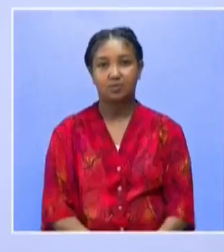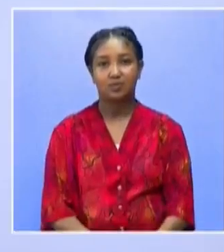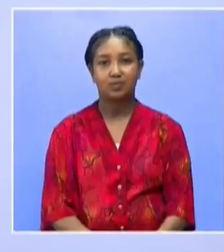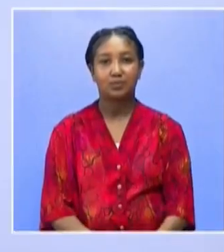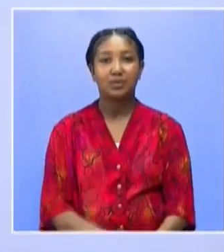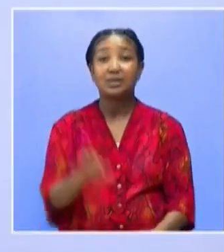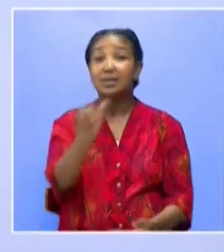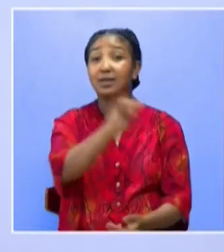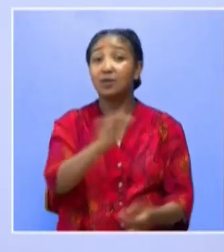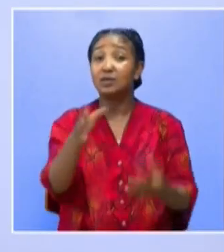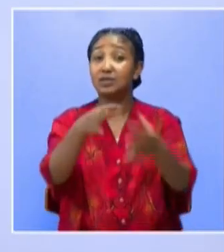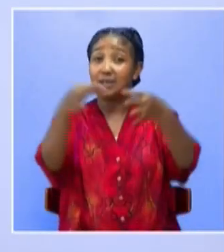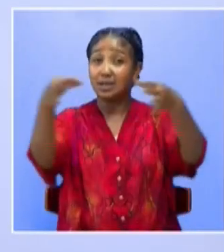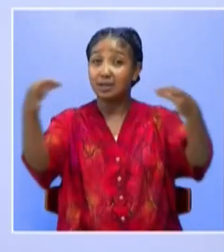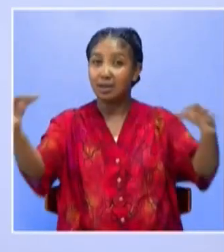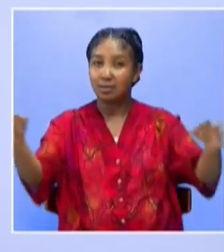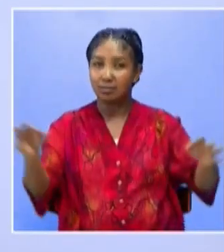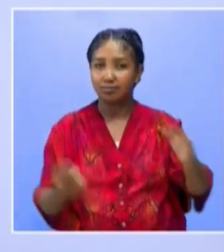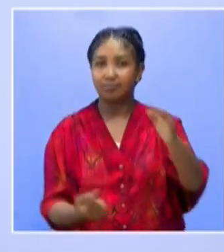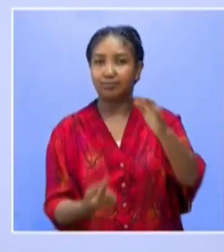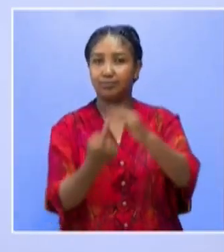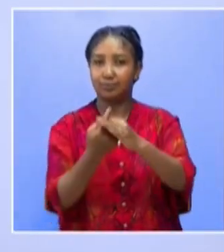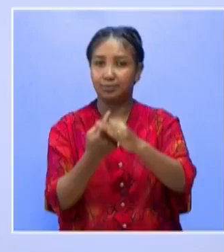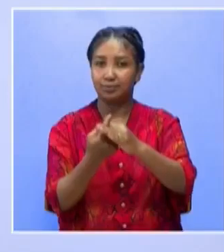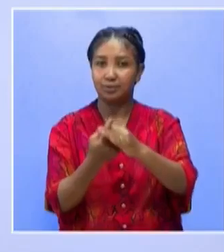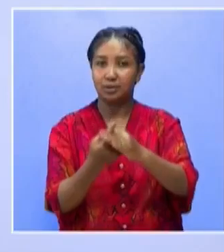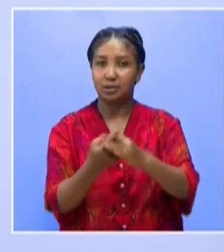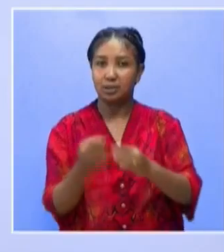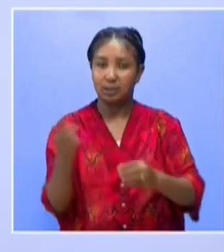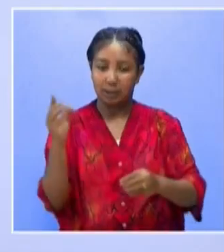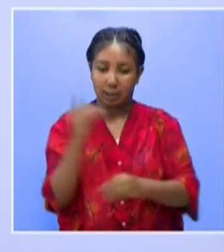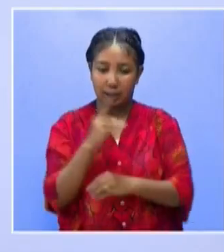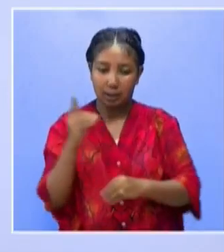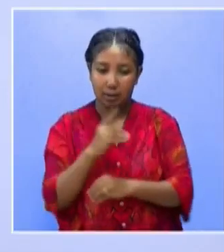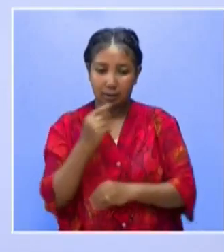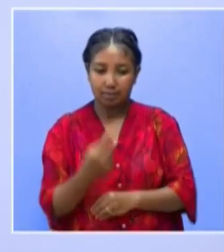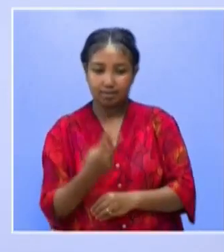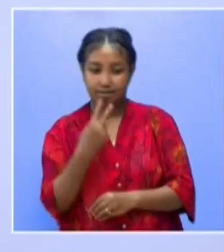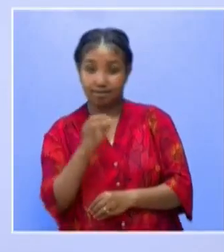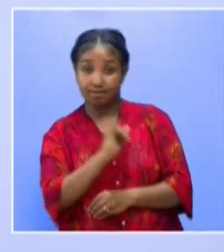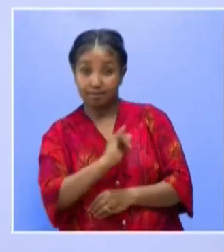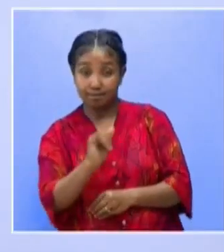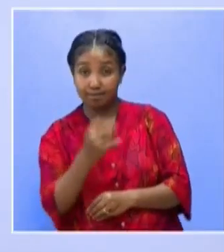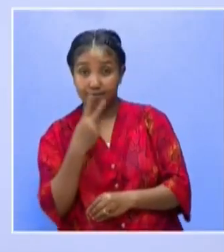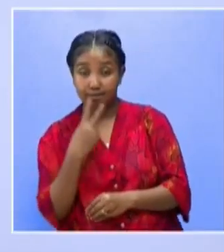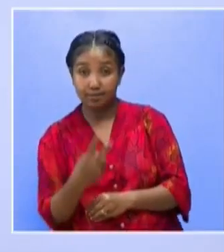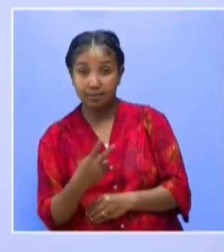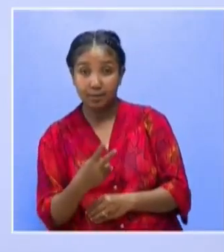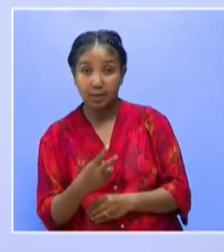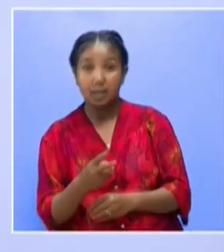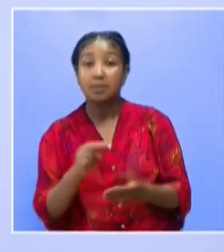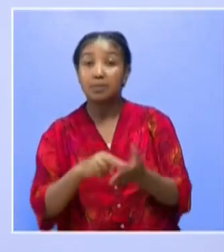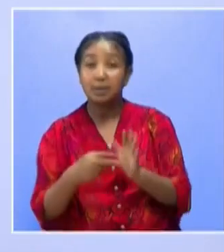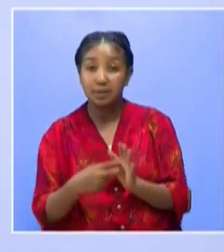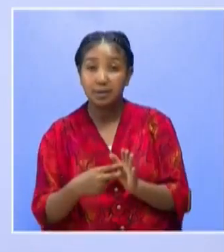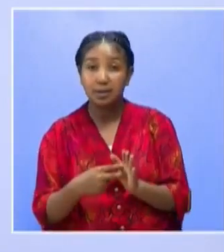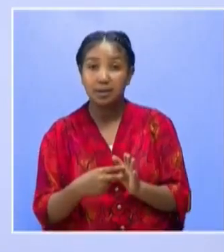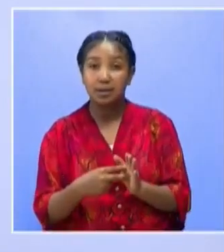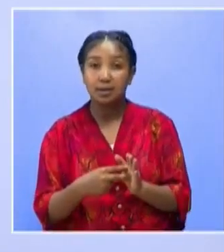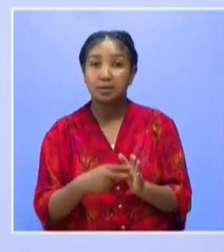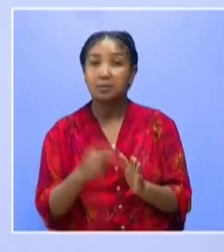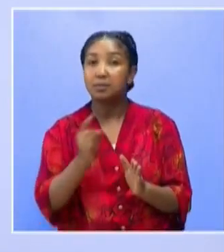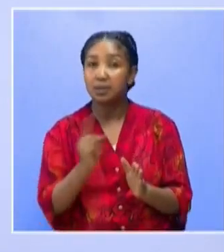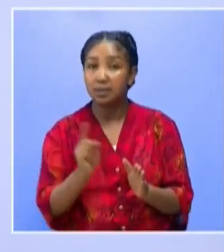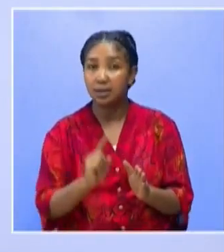If such kinds of sentence happens in our daily speech, if you use such kinds of words, just you are talking about